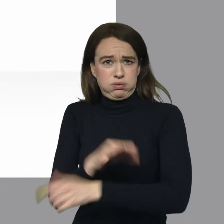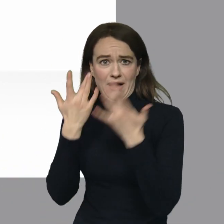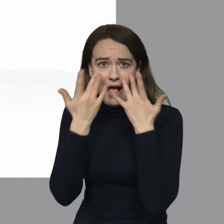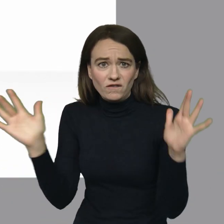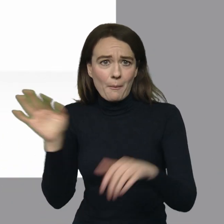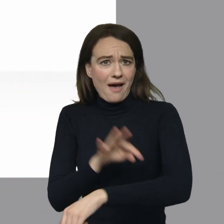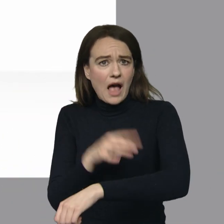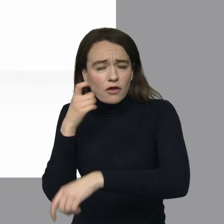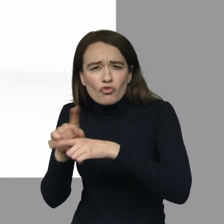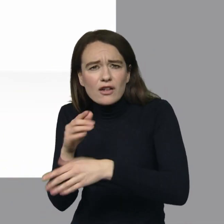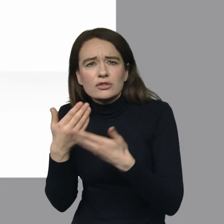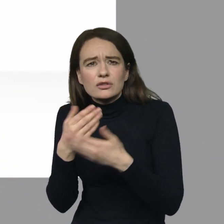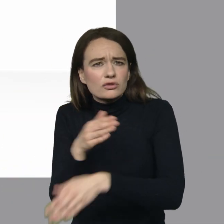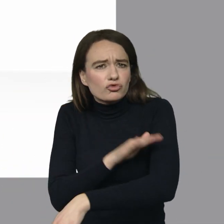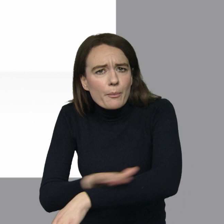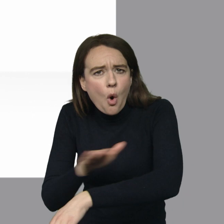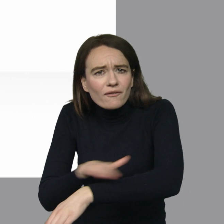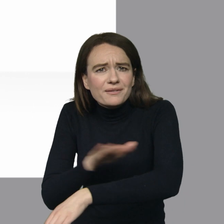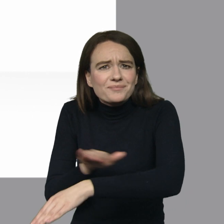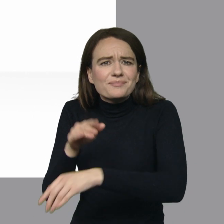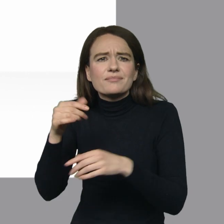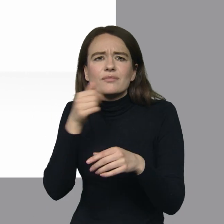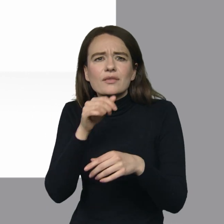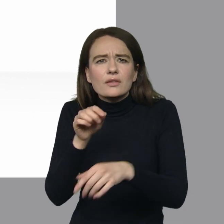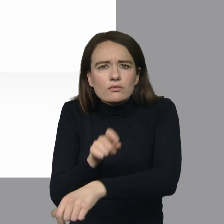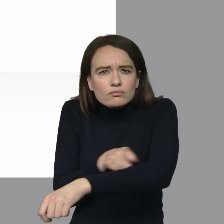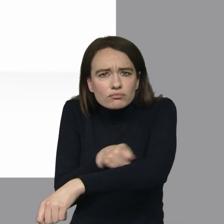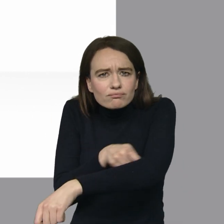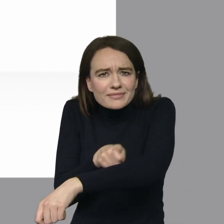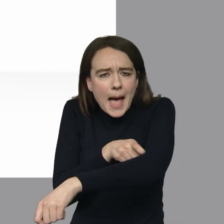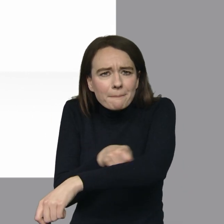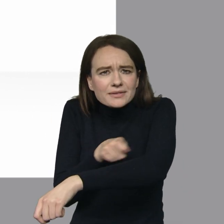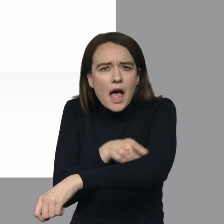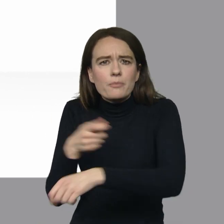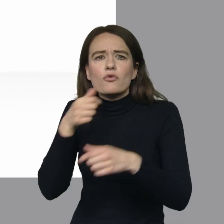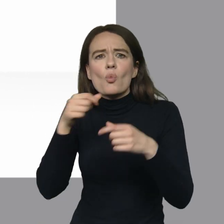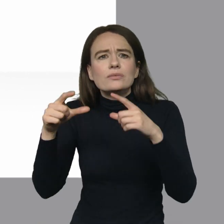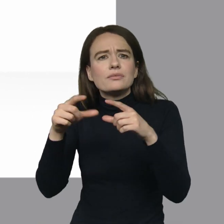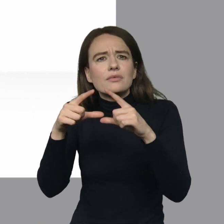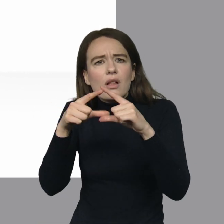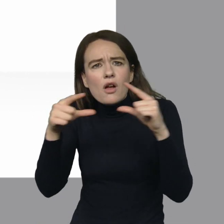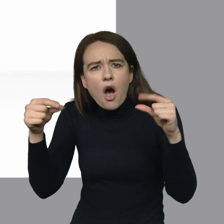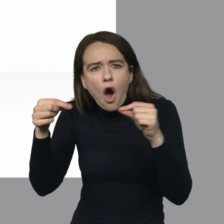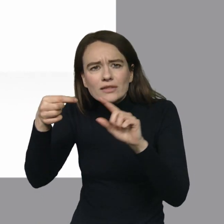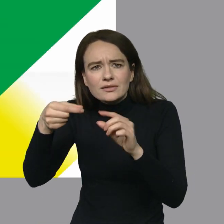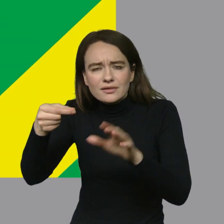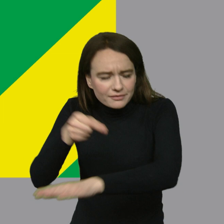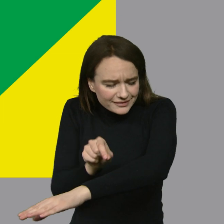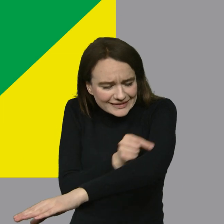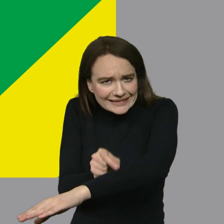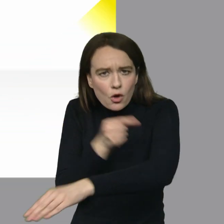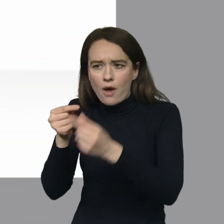you can try to remove it. You can do this by brushing or scraping the sting sideways with the edge of a card or your fingernail.